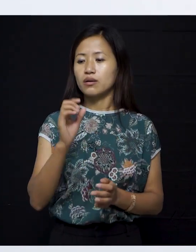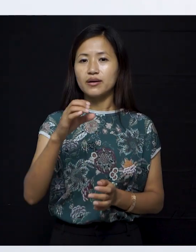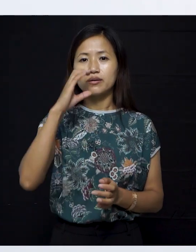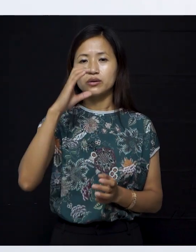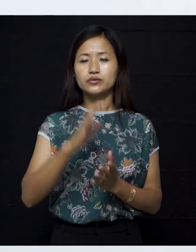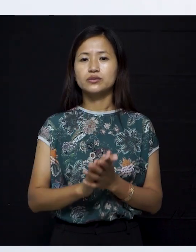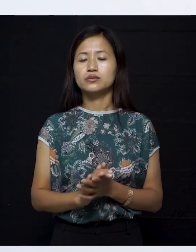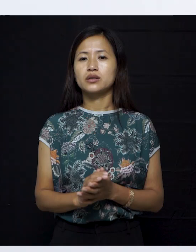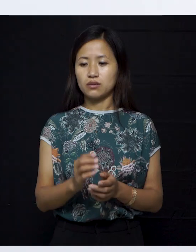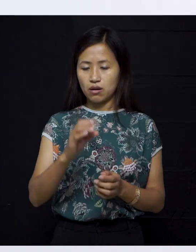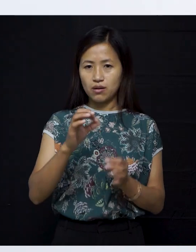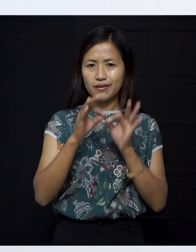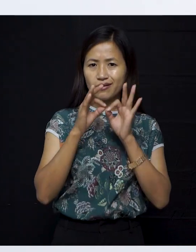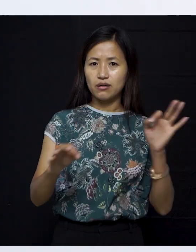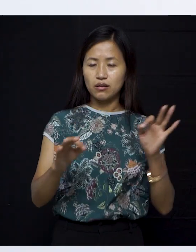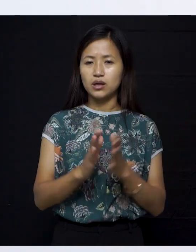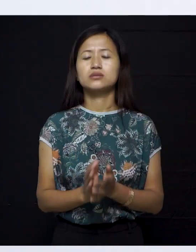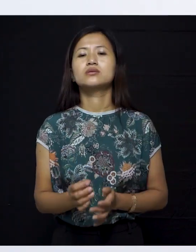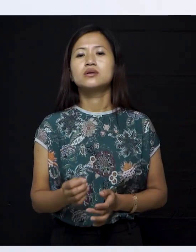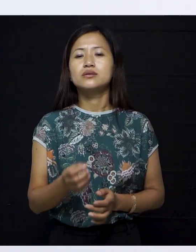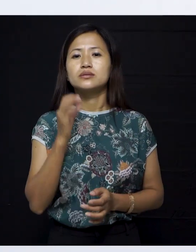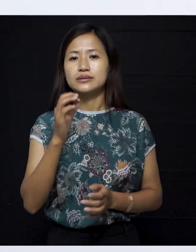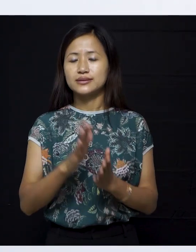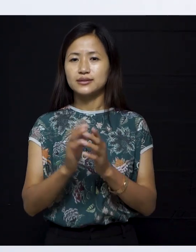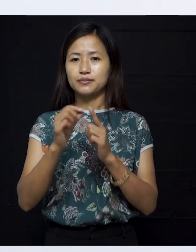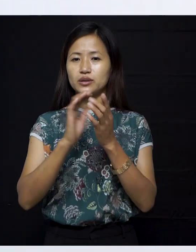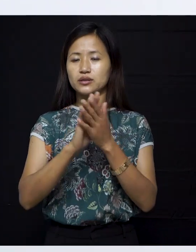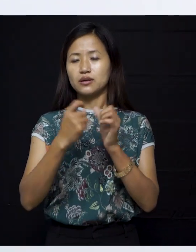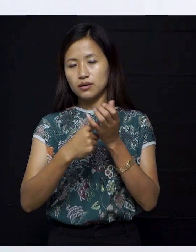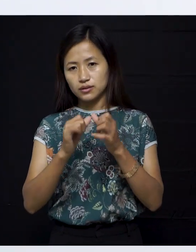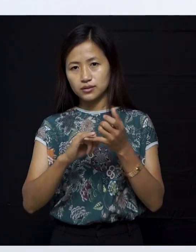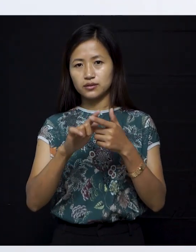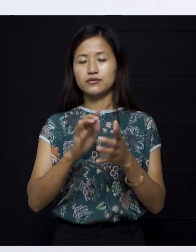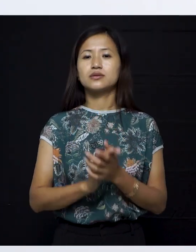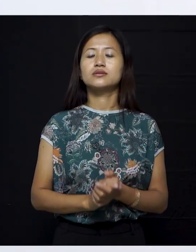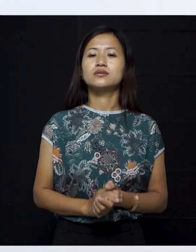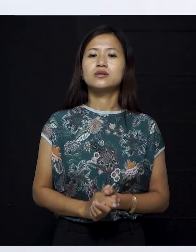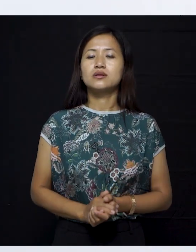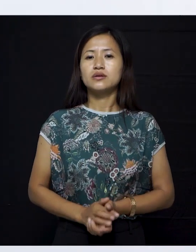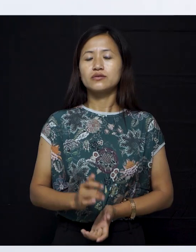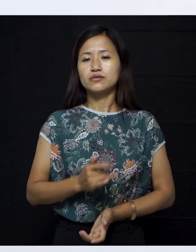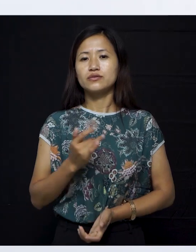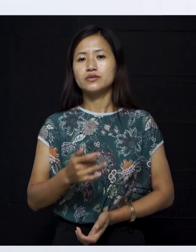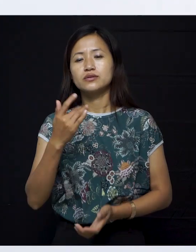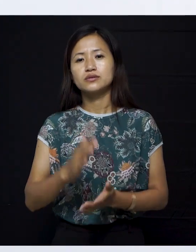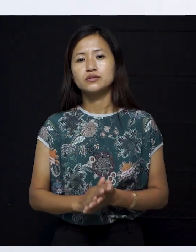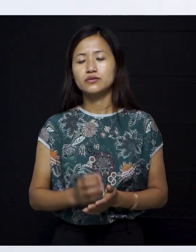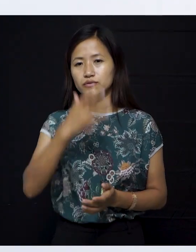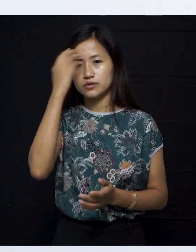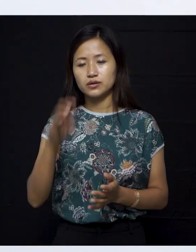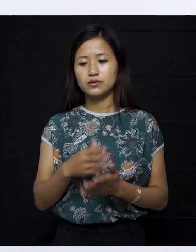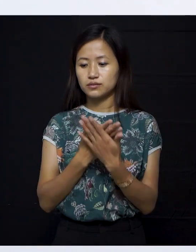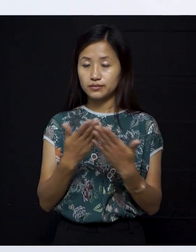right? From your lower classes, you have been studying this kind of topics, but every year we feel like we are forgetting